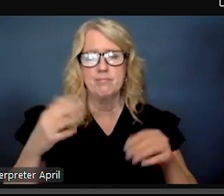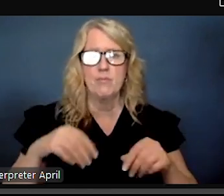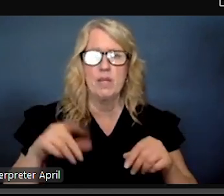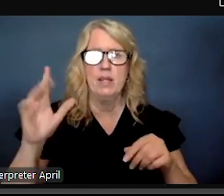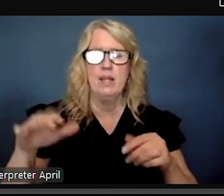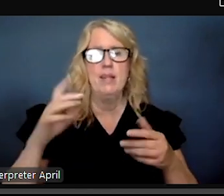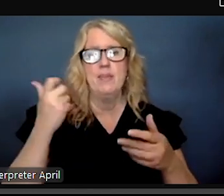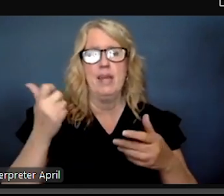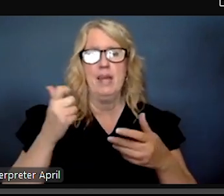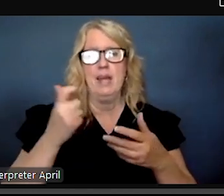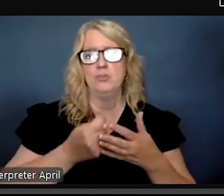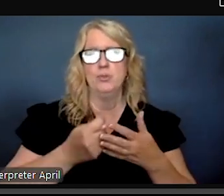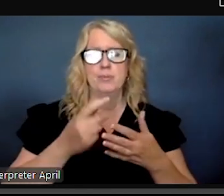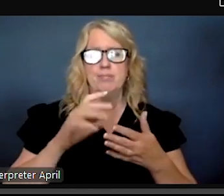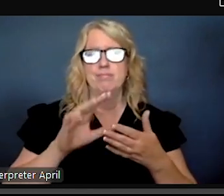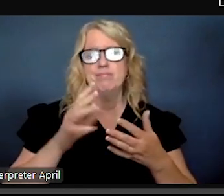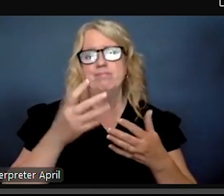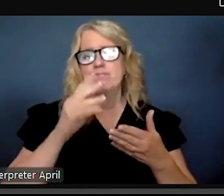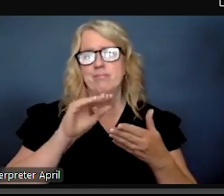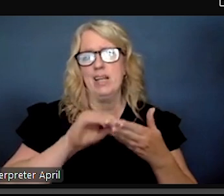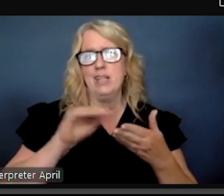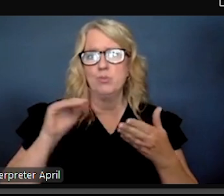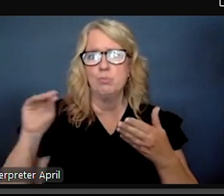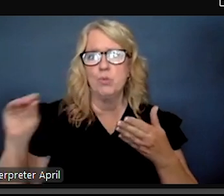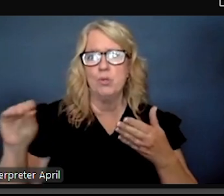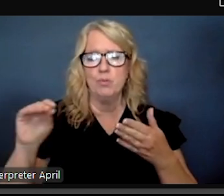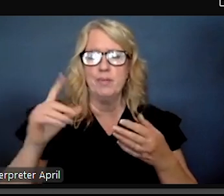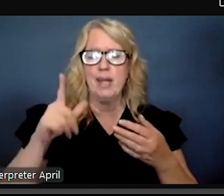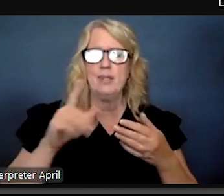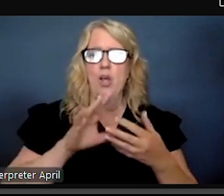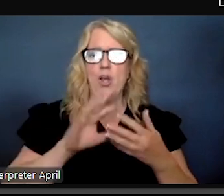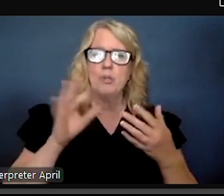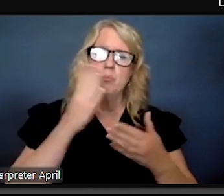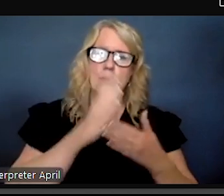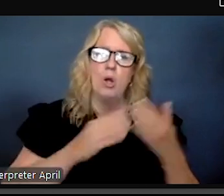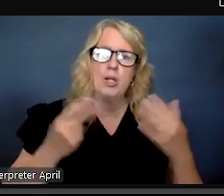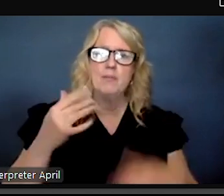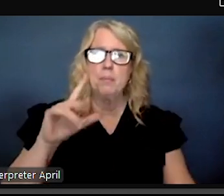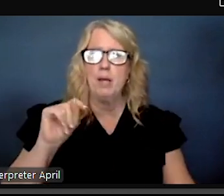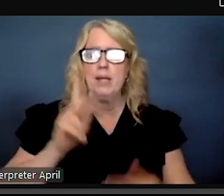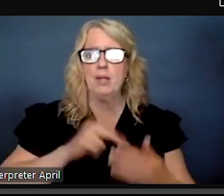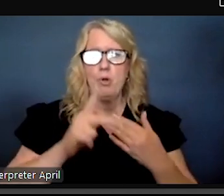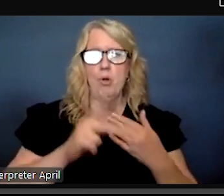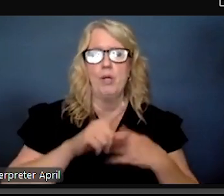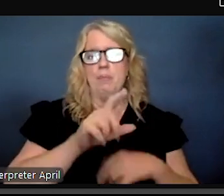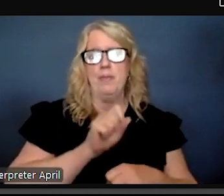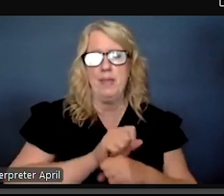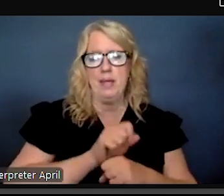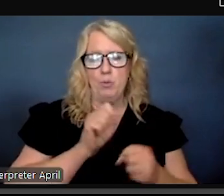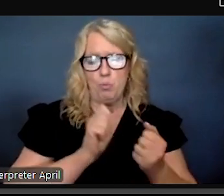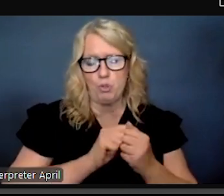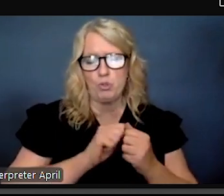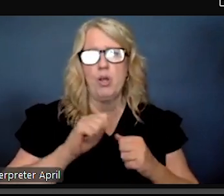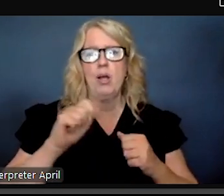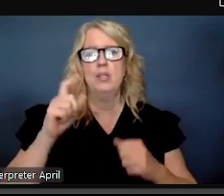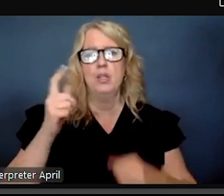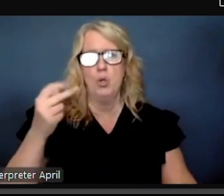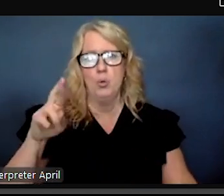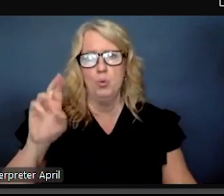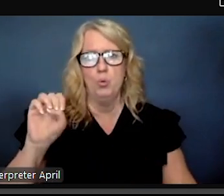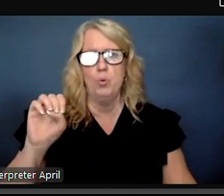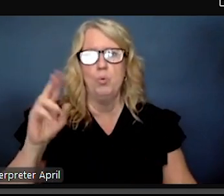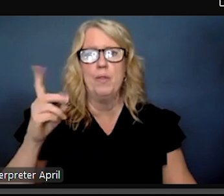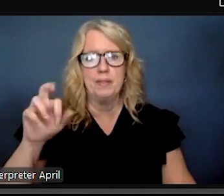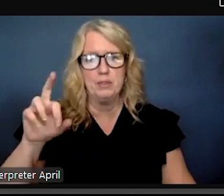removing that option, and that it was part of a pilot program that they worked on with the Trevor Project